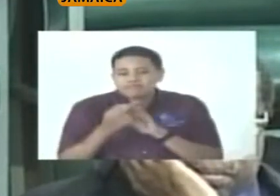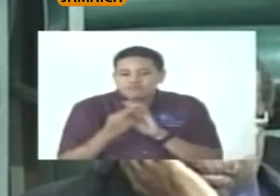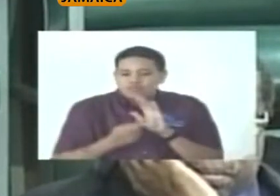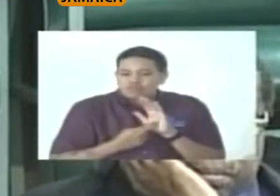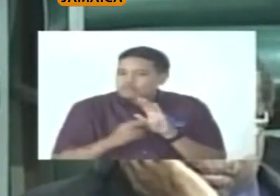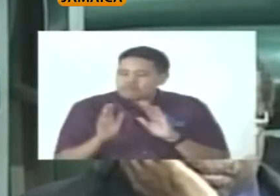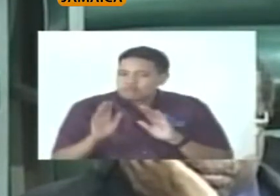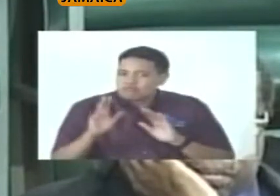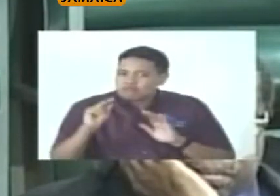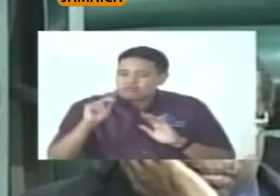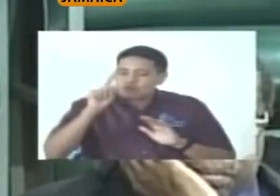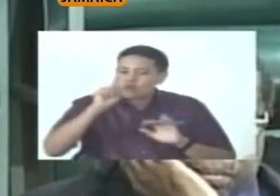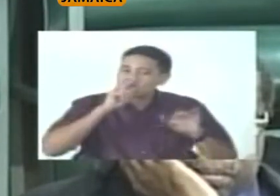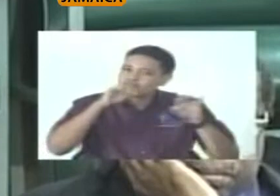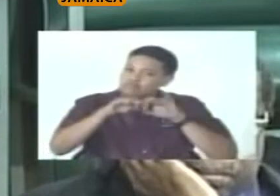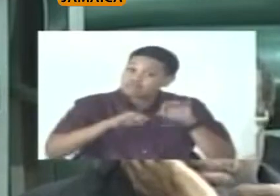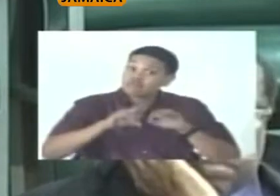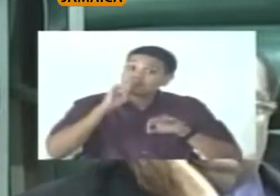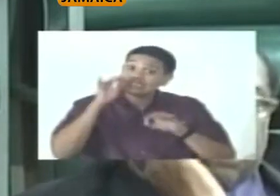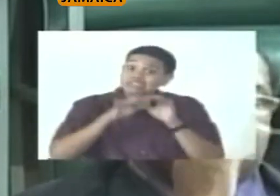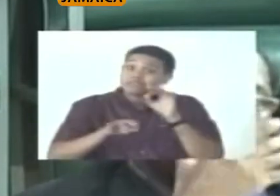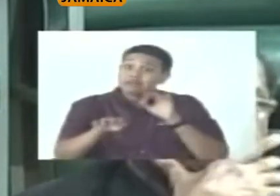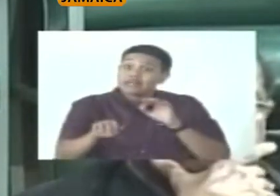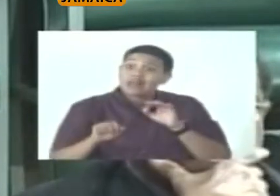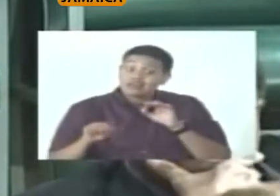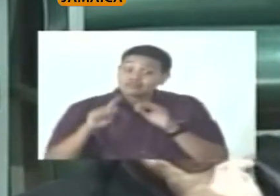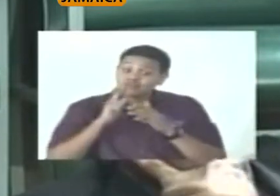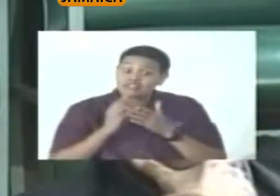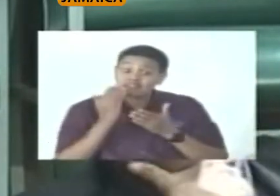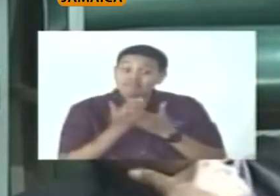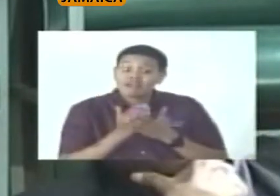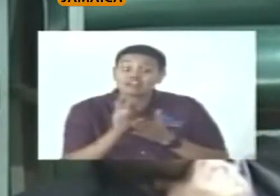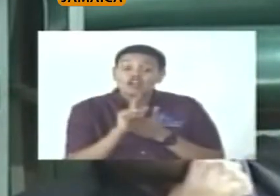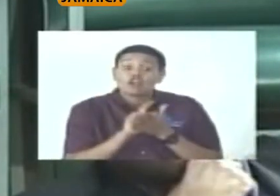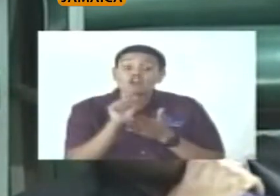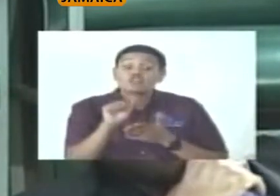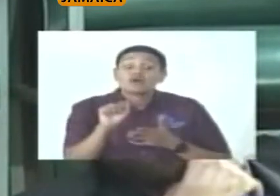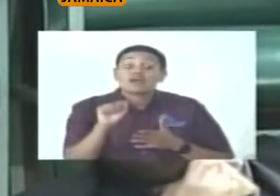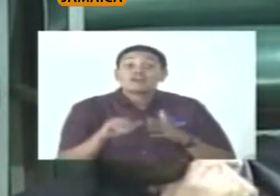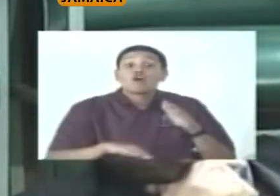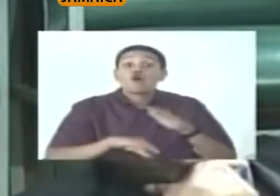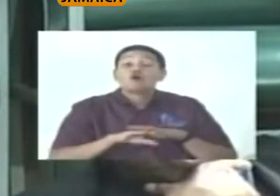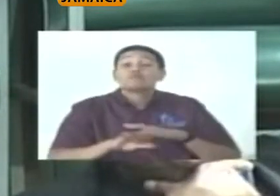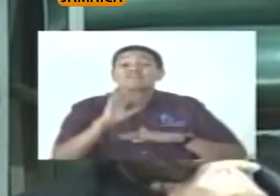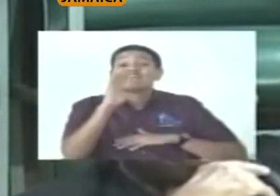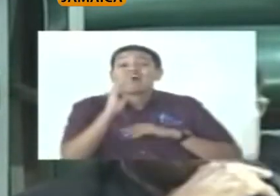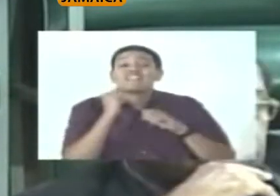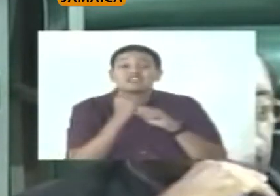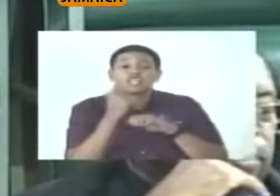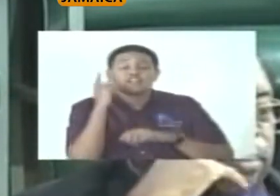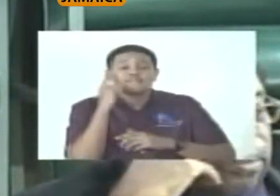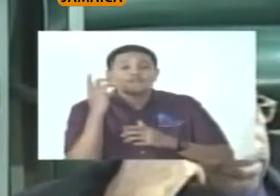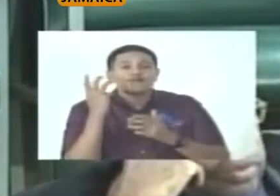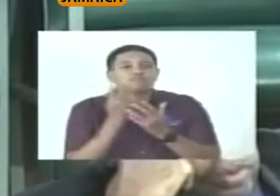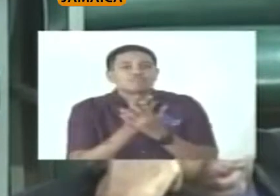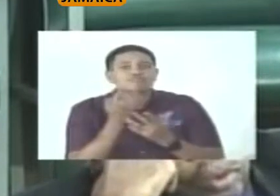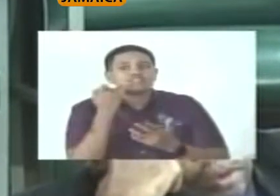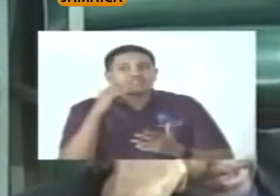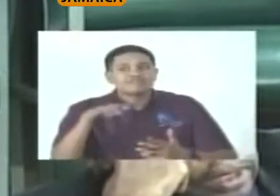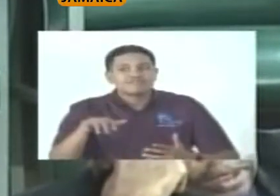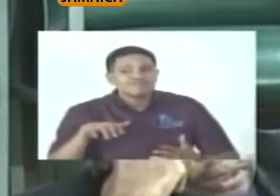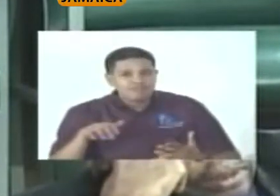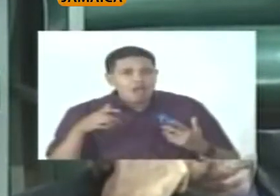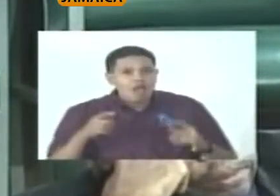to point out that, in fact, in law, you can get up to 5 years for a simple larceny offense.